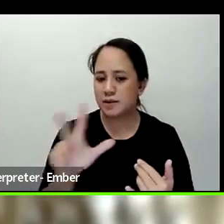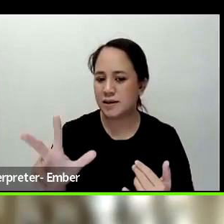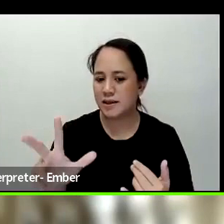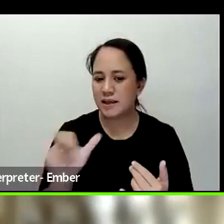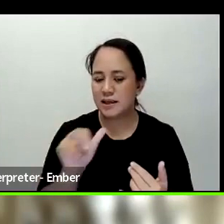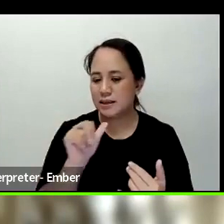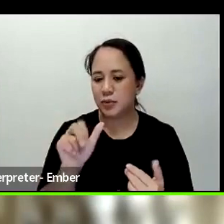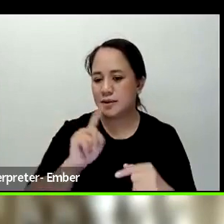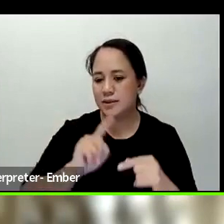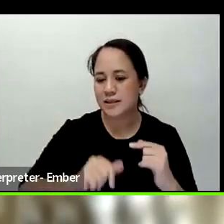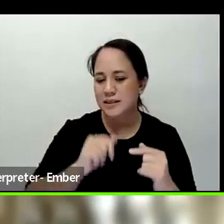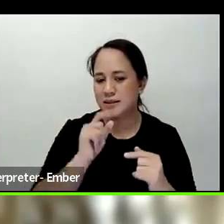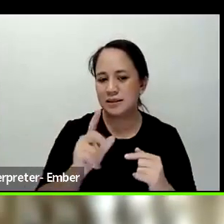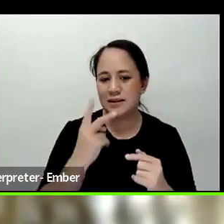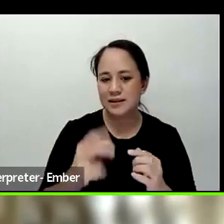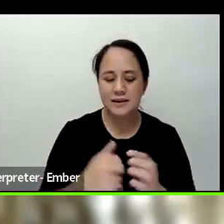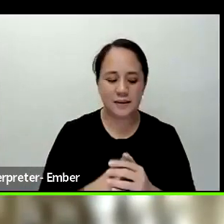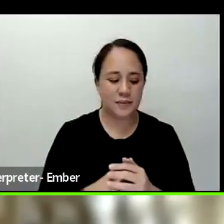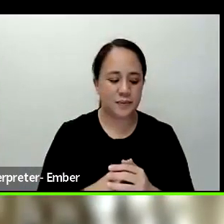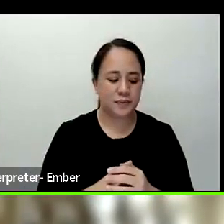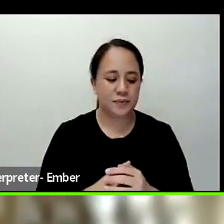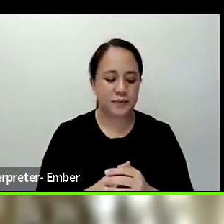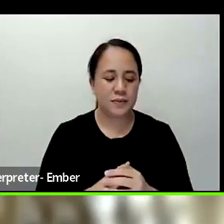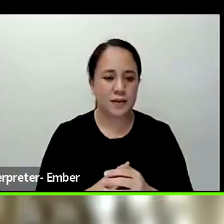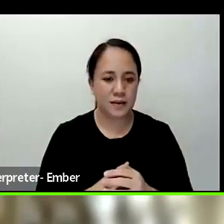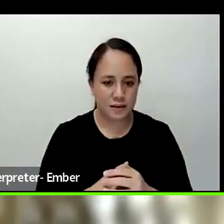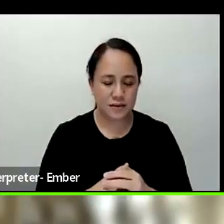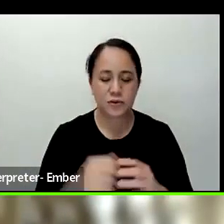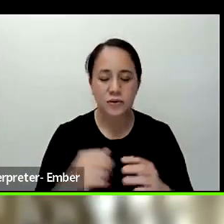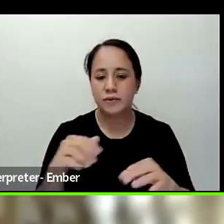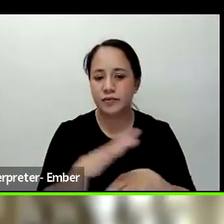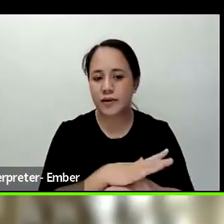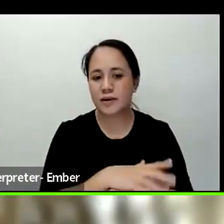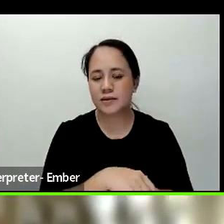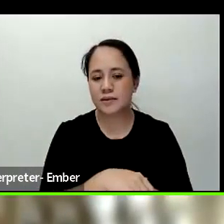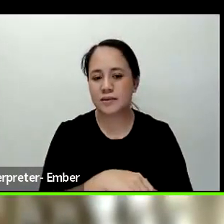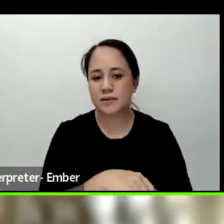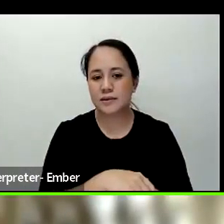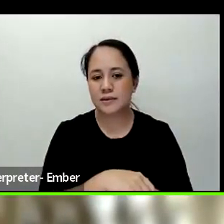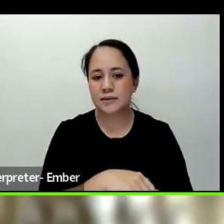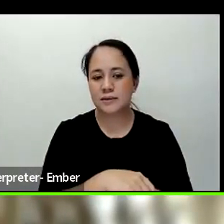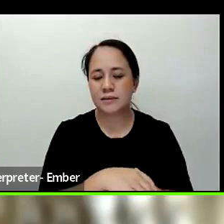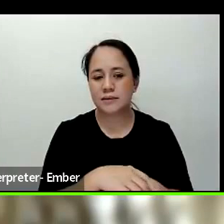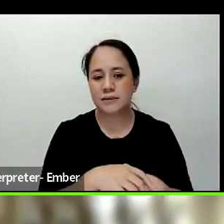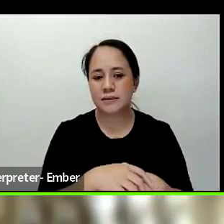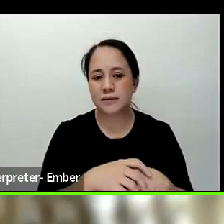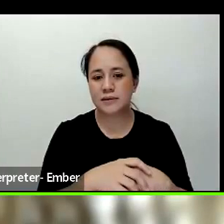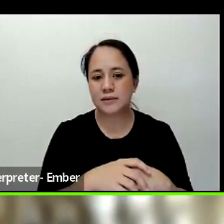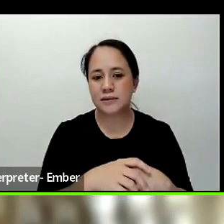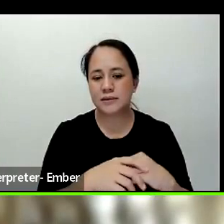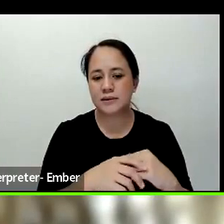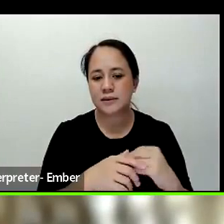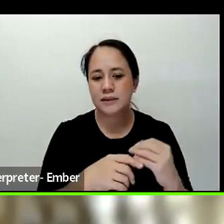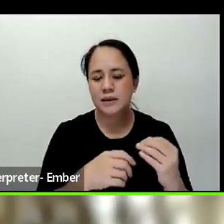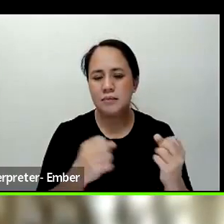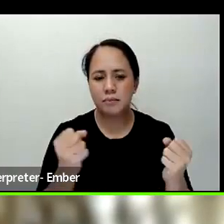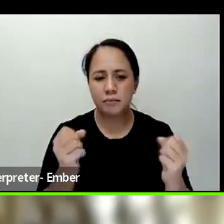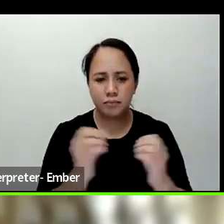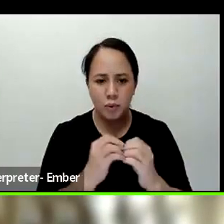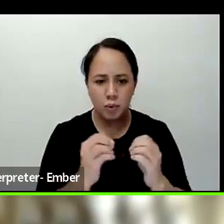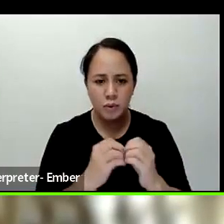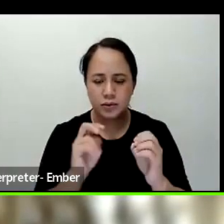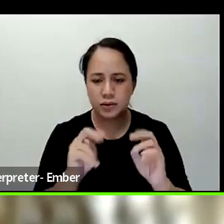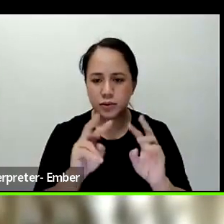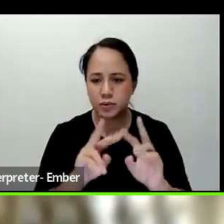natin natitignan talaga yung epekto ng migration. So marami pa tayong dapat